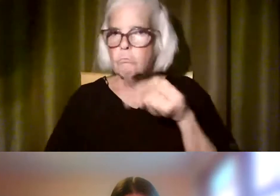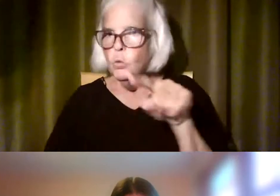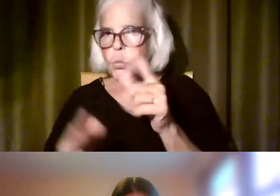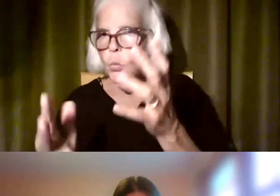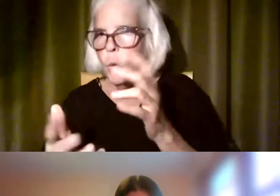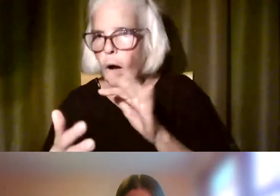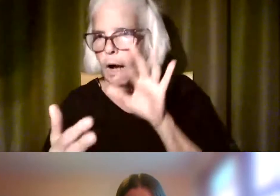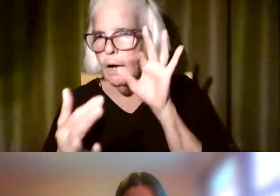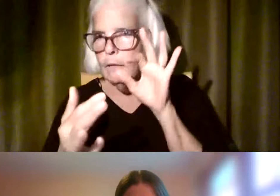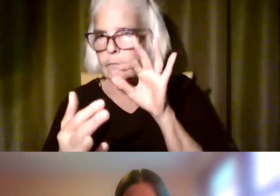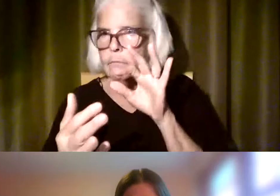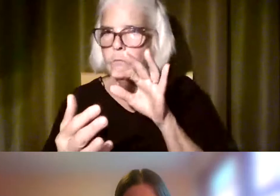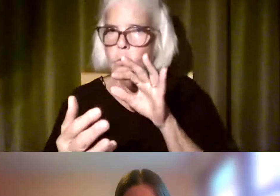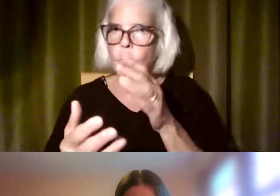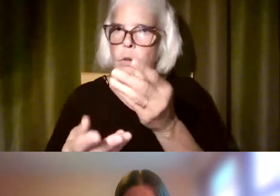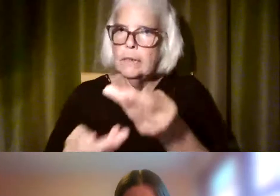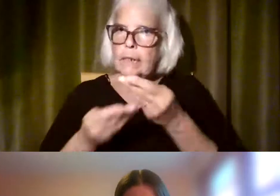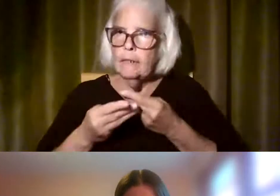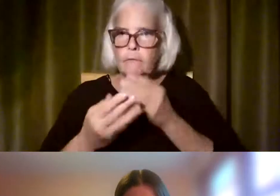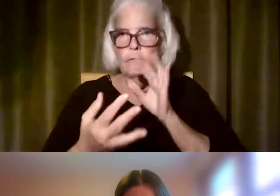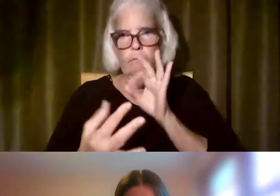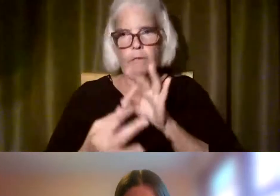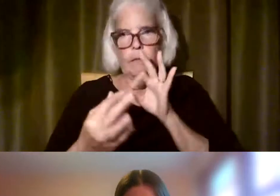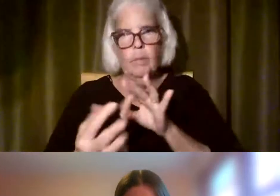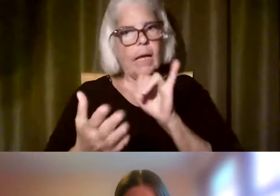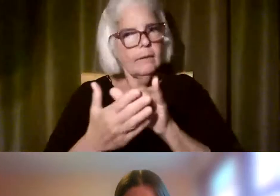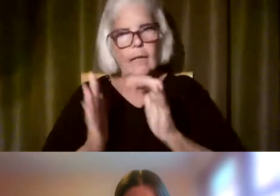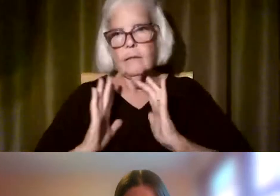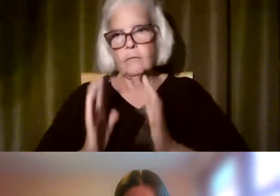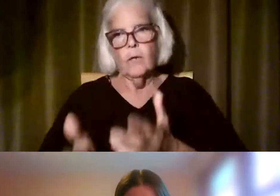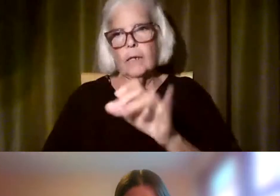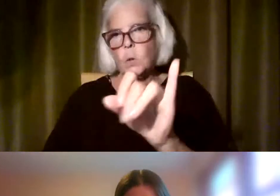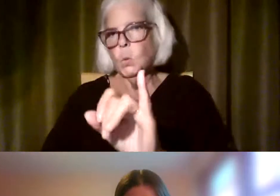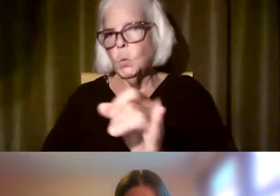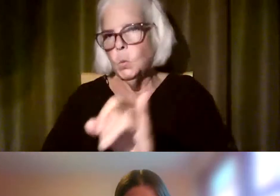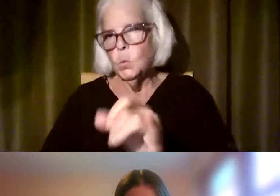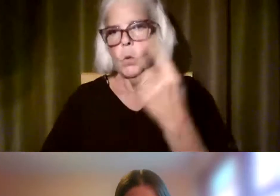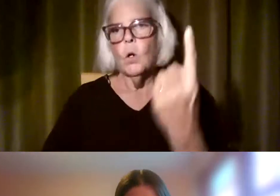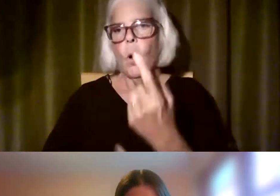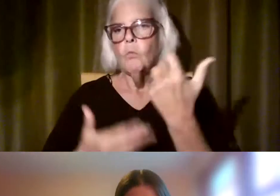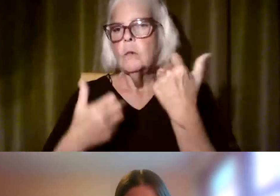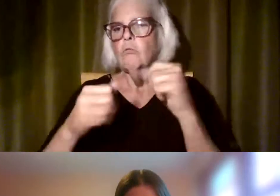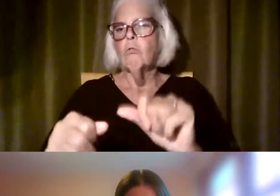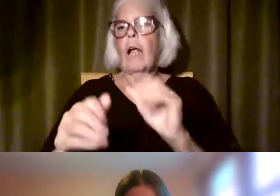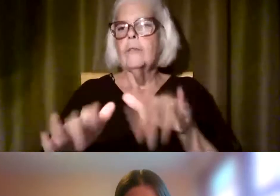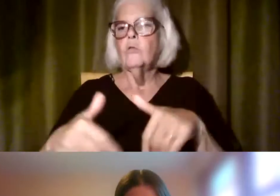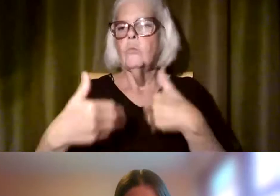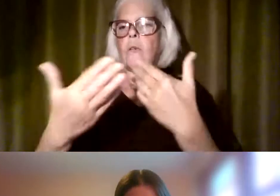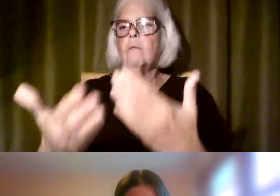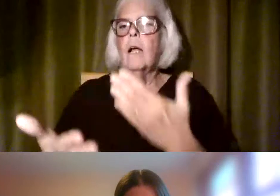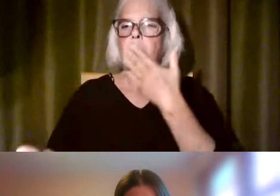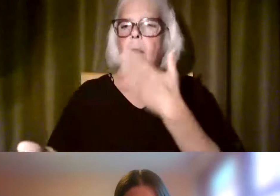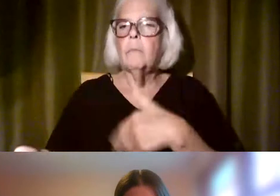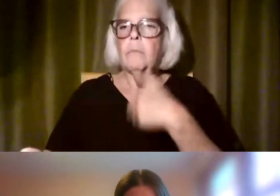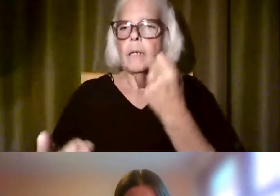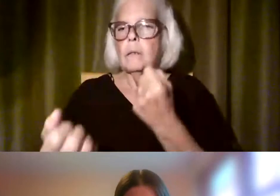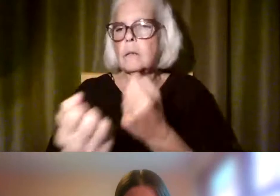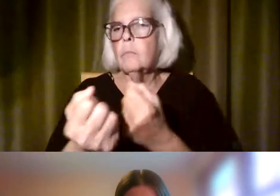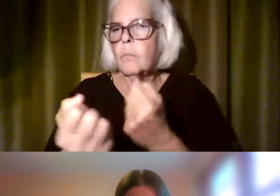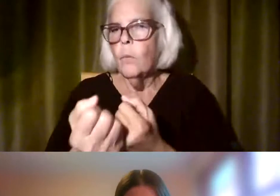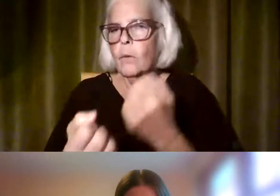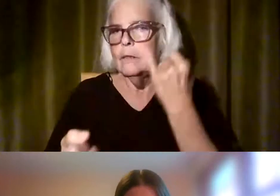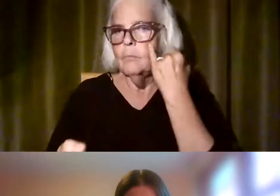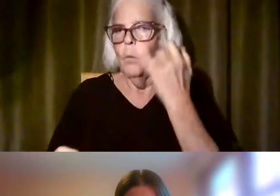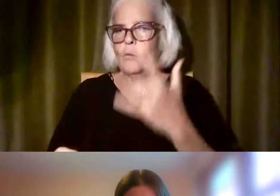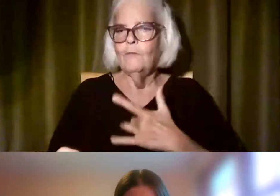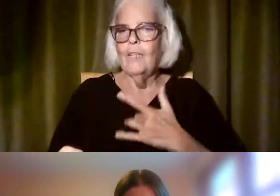informed decisions on limited timelines sometimes. So would welcome any additional follow-up or conversations